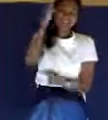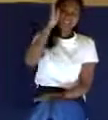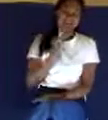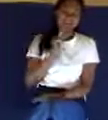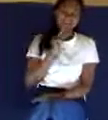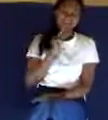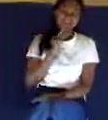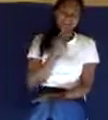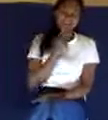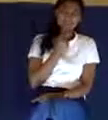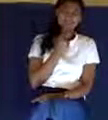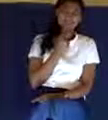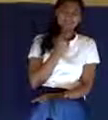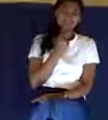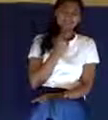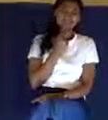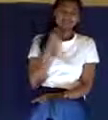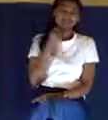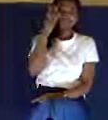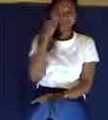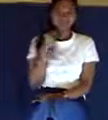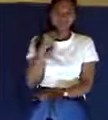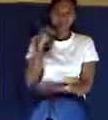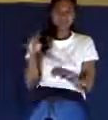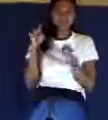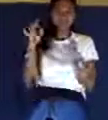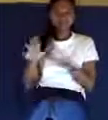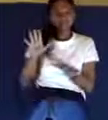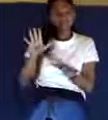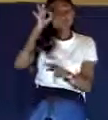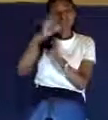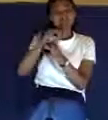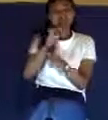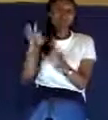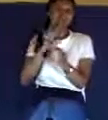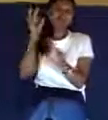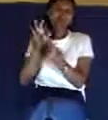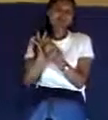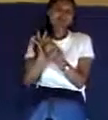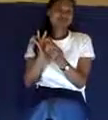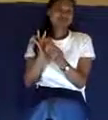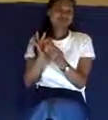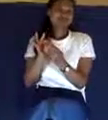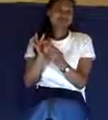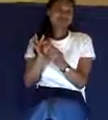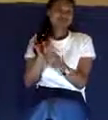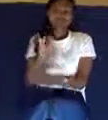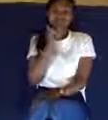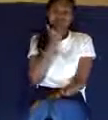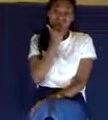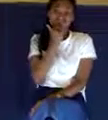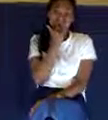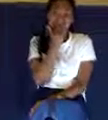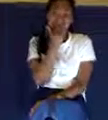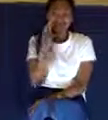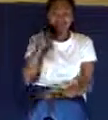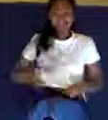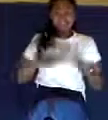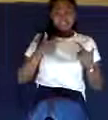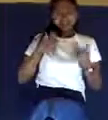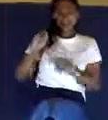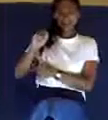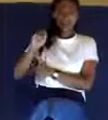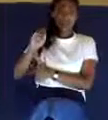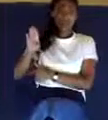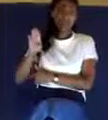because of all that she's had to go through. Her faith wasn't perfect. It was flawed. I mean, she lived in Moab for all